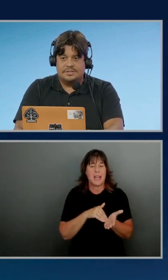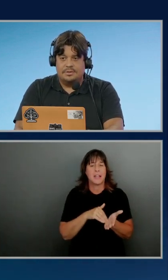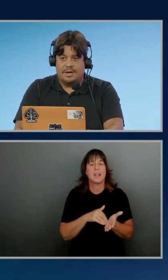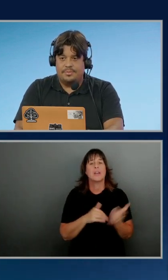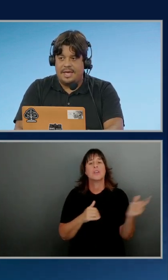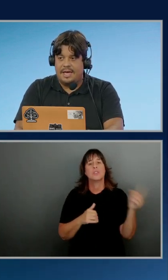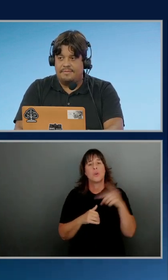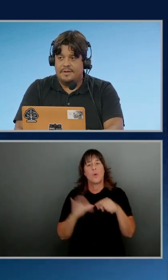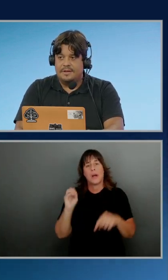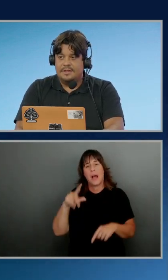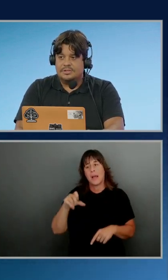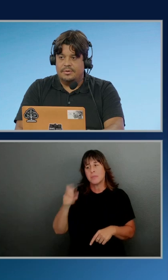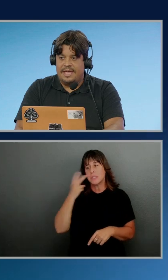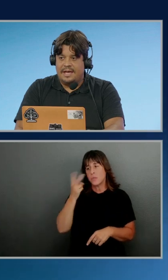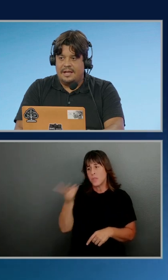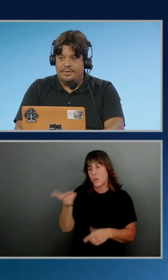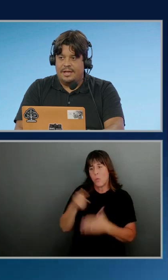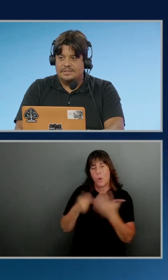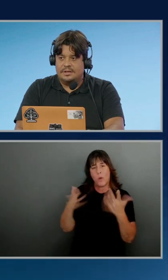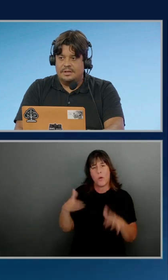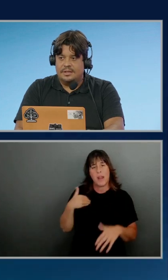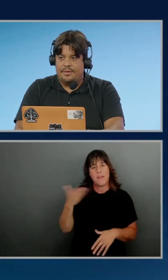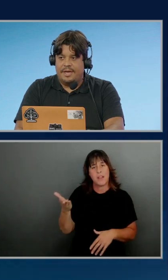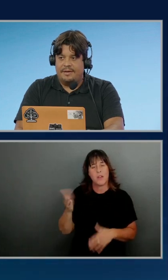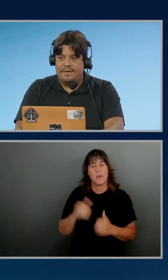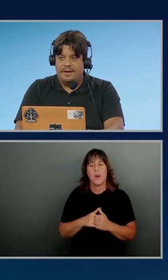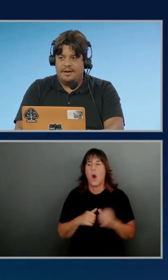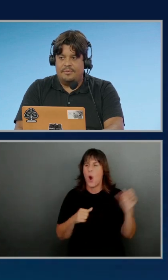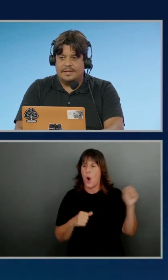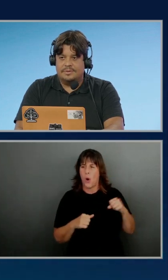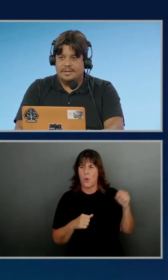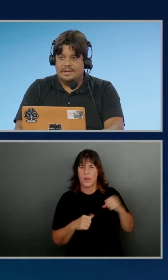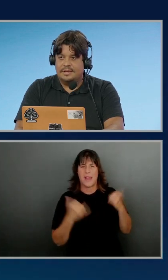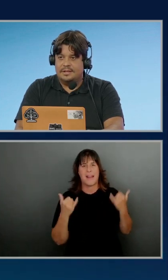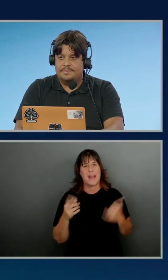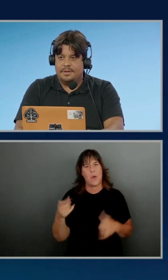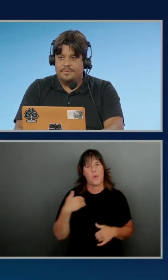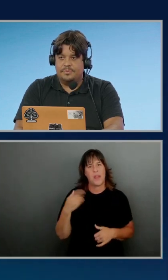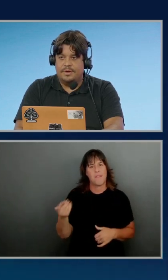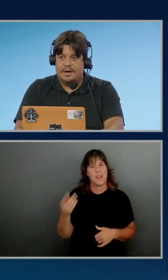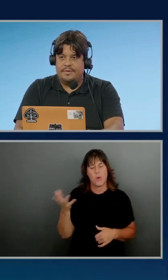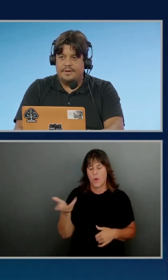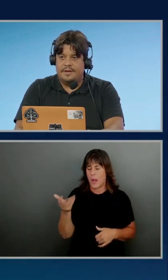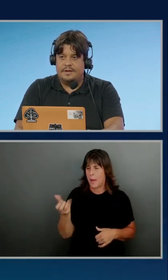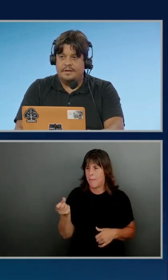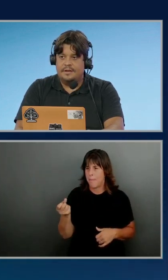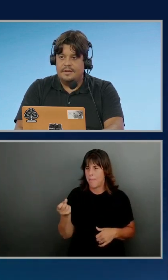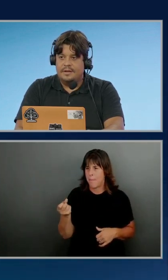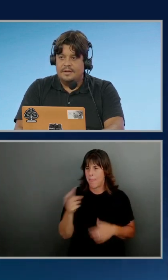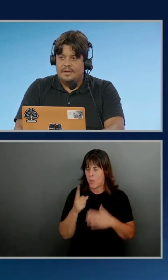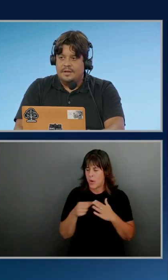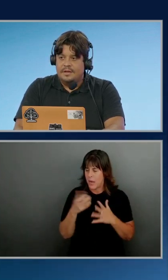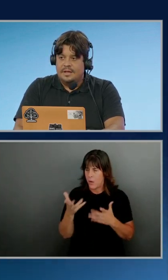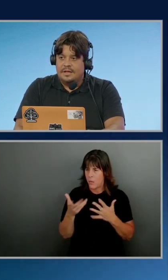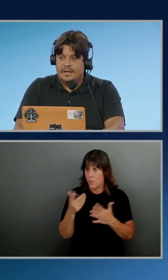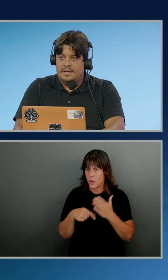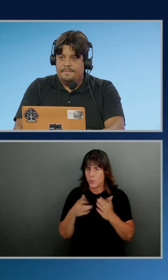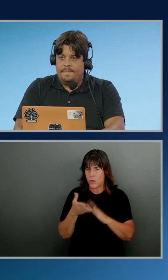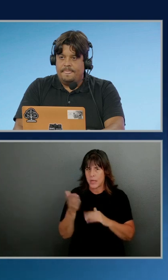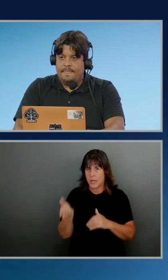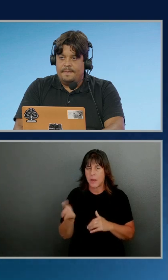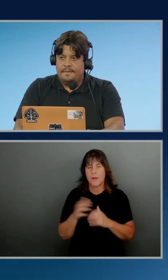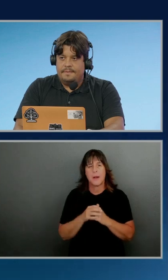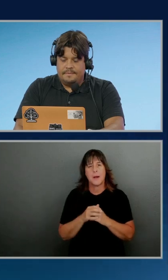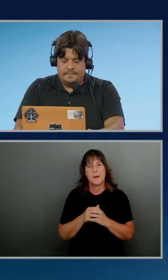here to see what we have. So now we have here what? Let me put 1 hour here.